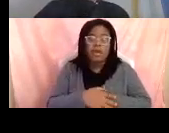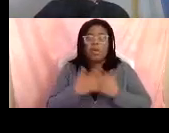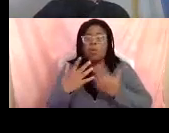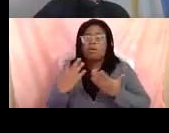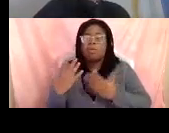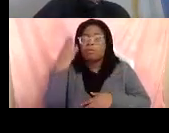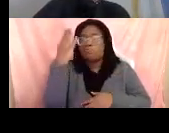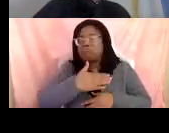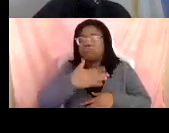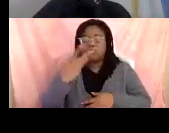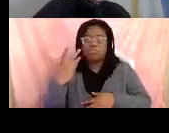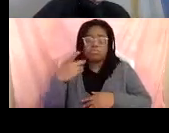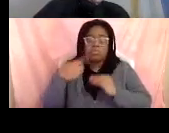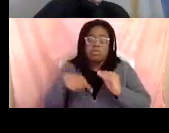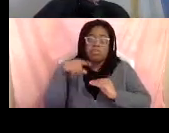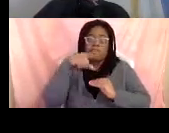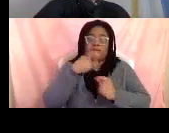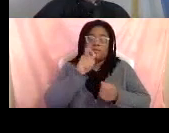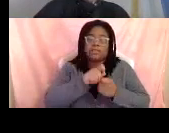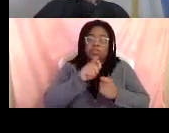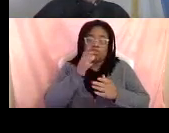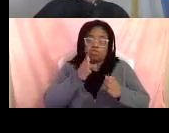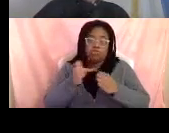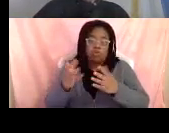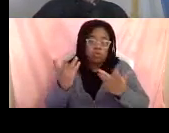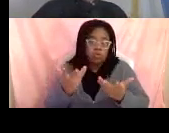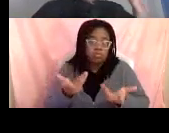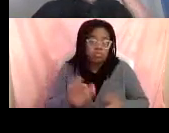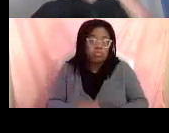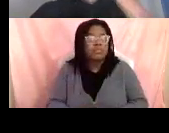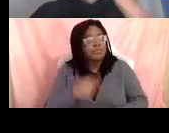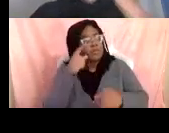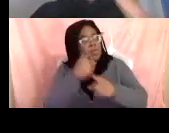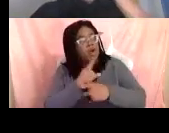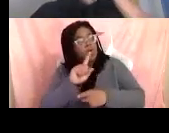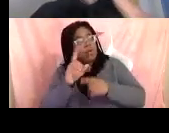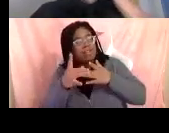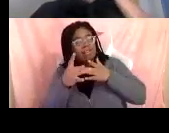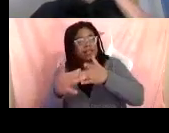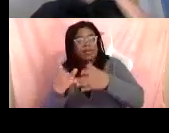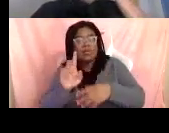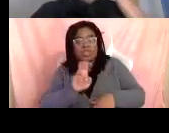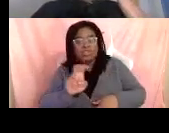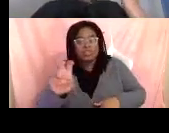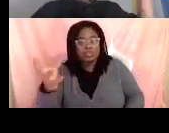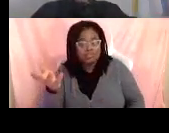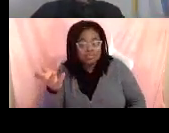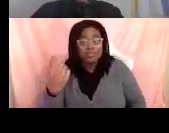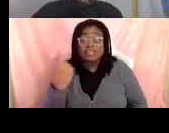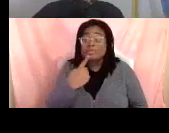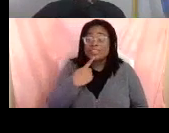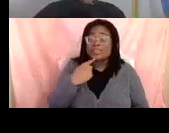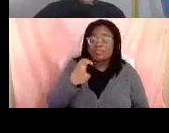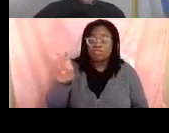overlooking about this particular road? Right. Where does it lead? Where does the journey go? Someone mentioned journey. That